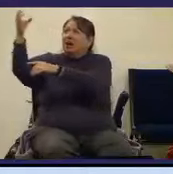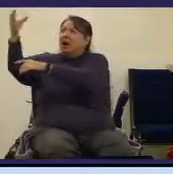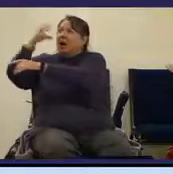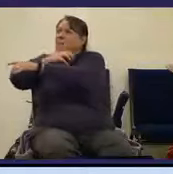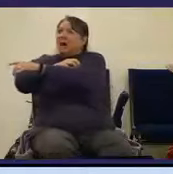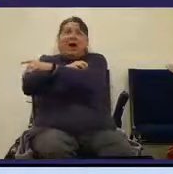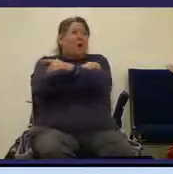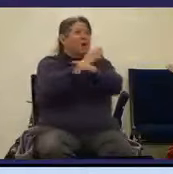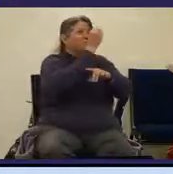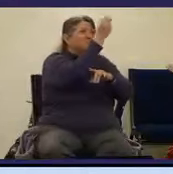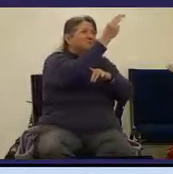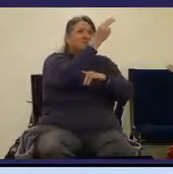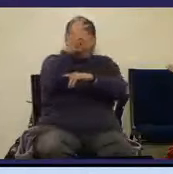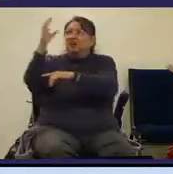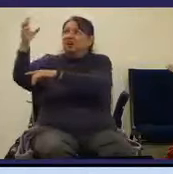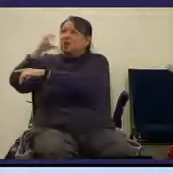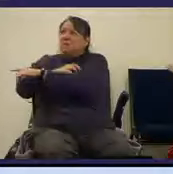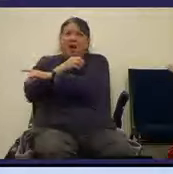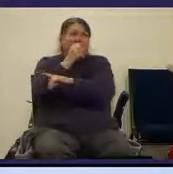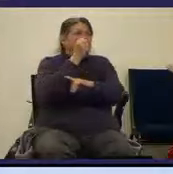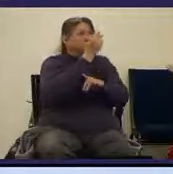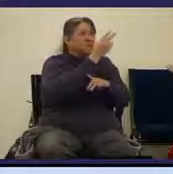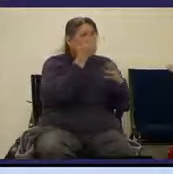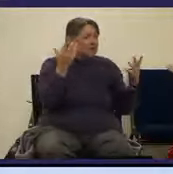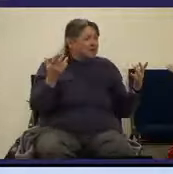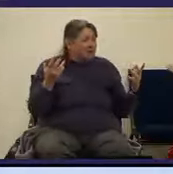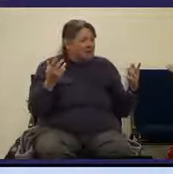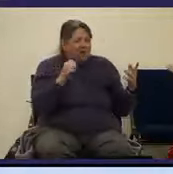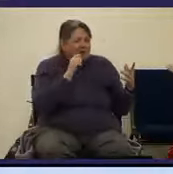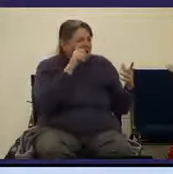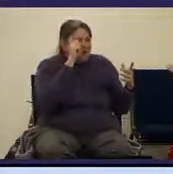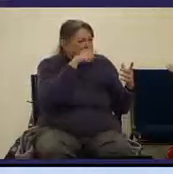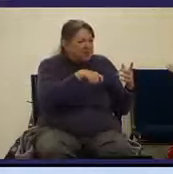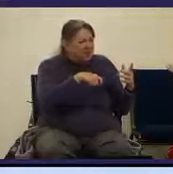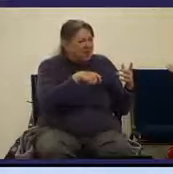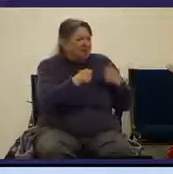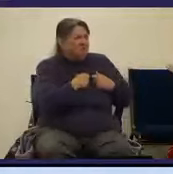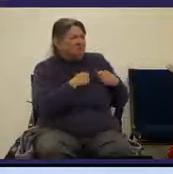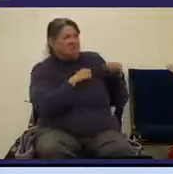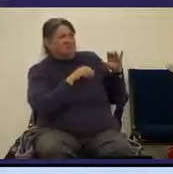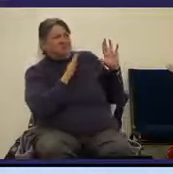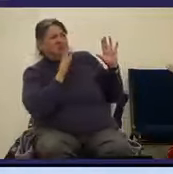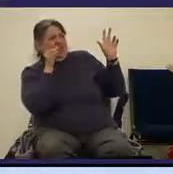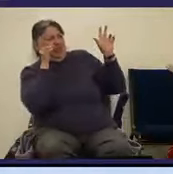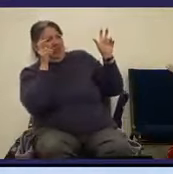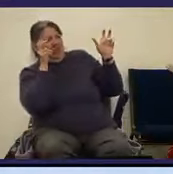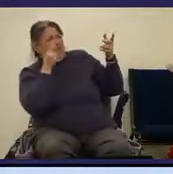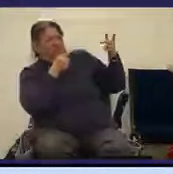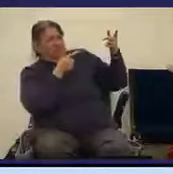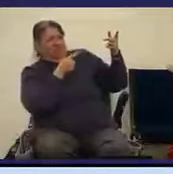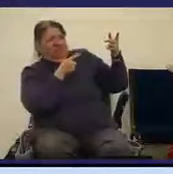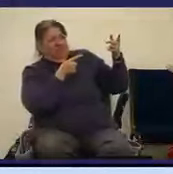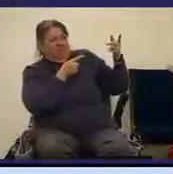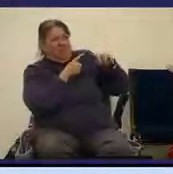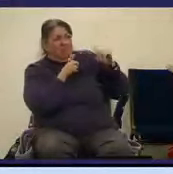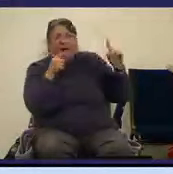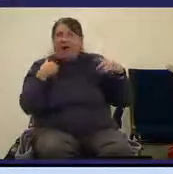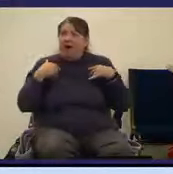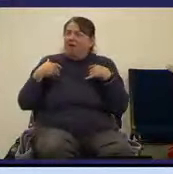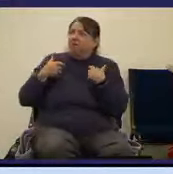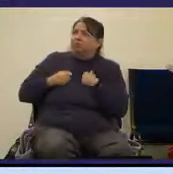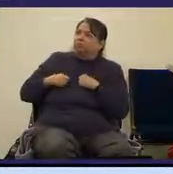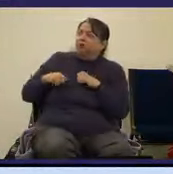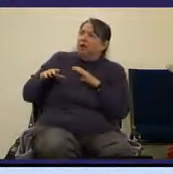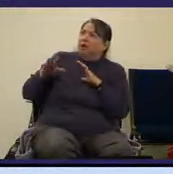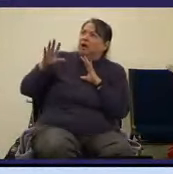that he claims to have, over his plans and his schemes and his deceptions. We have power given by Jesus to overcome all